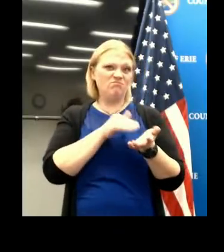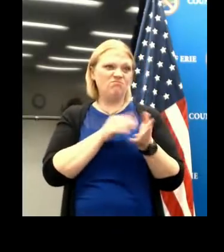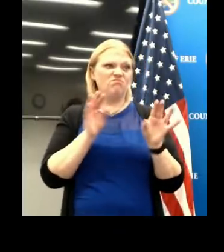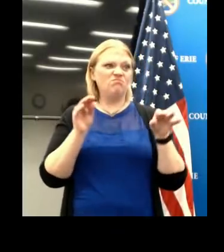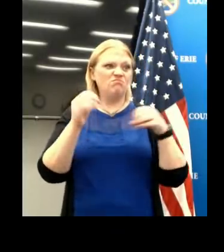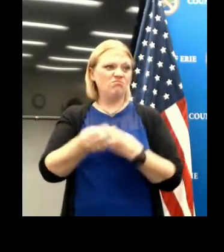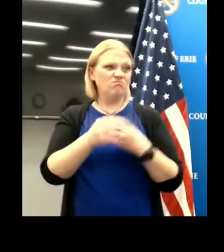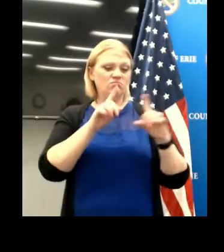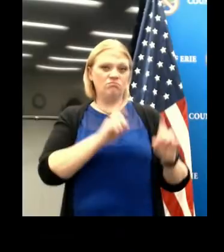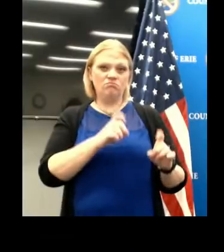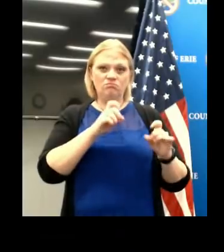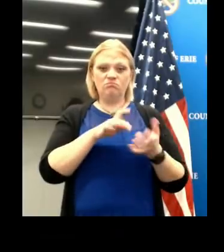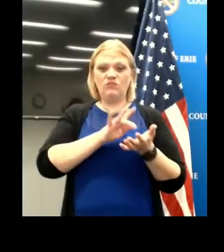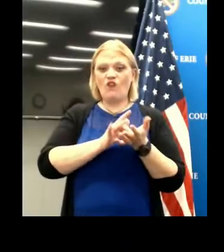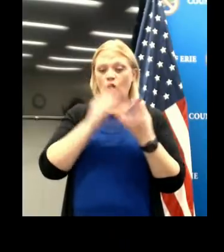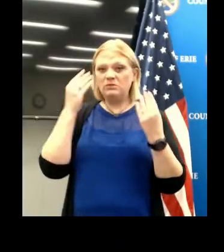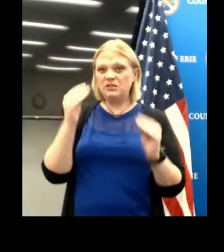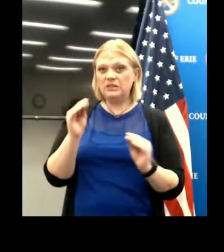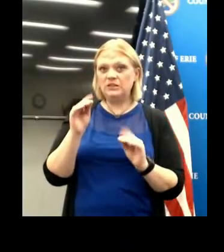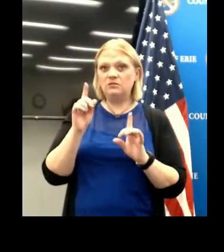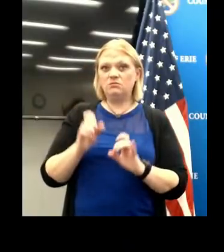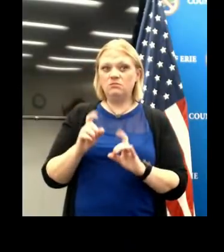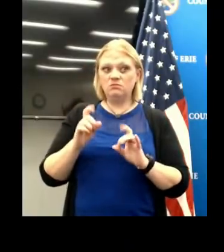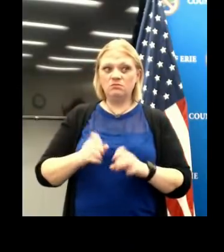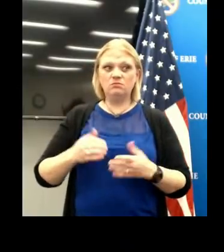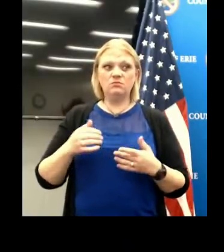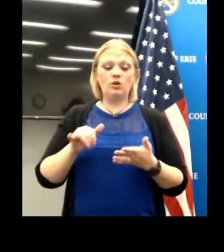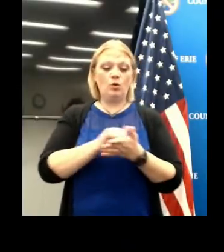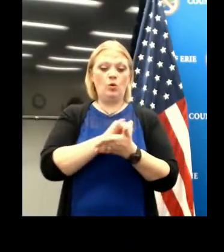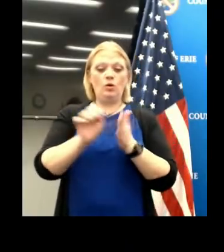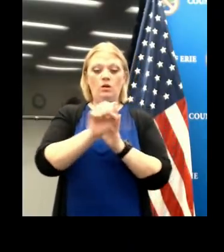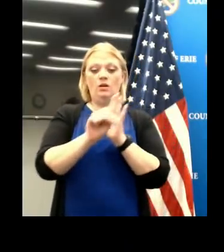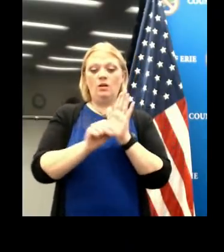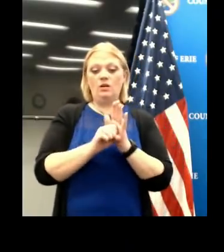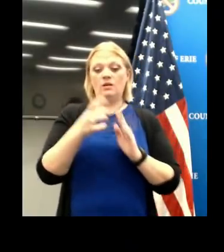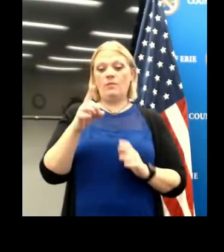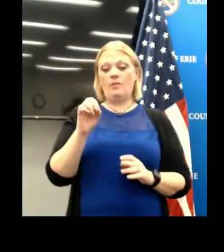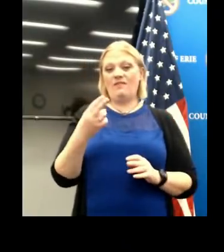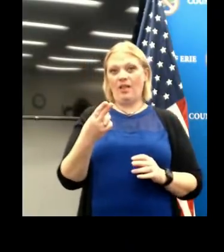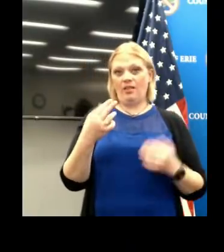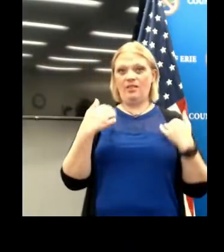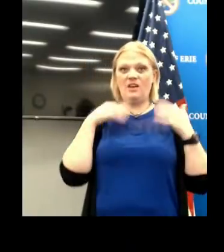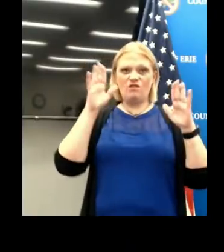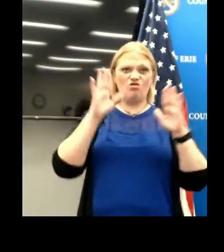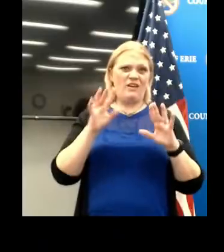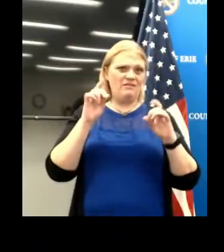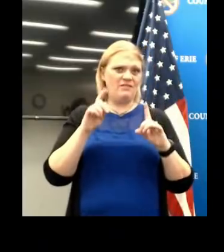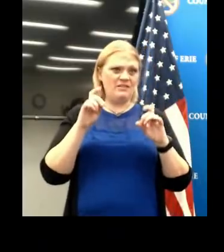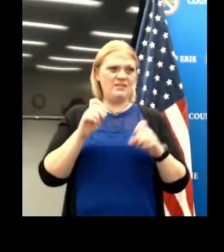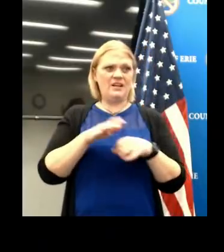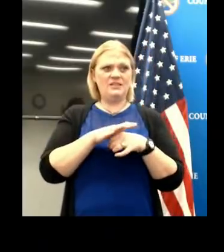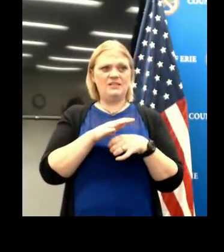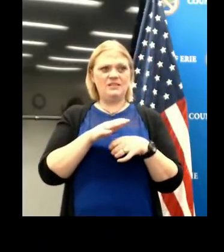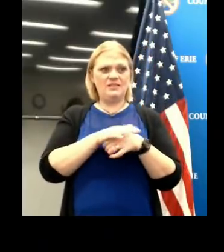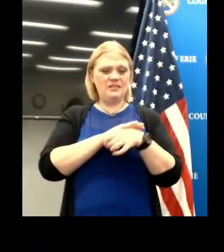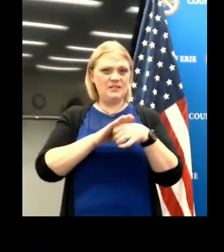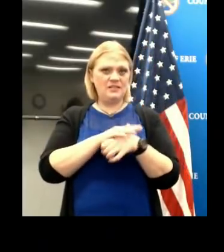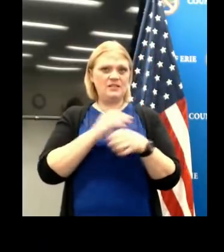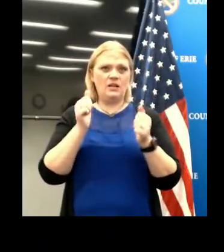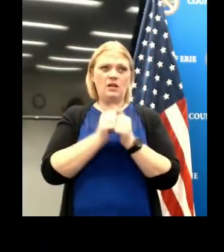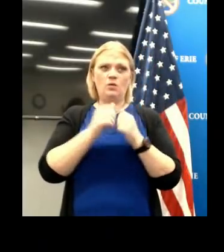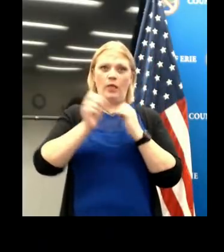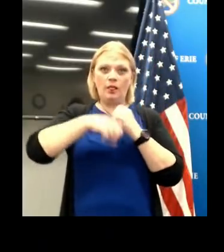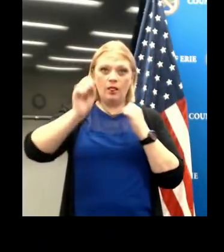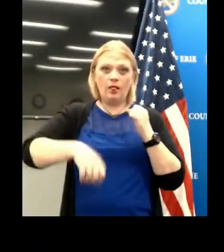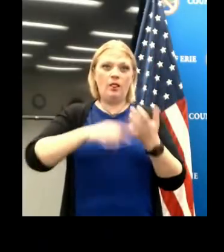are testing, pharmacies are testing. The New York State Health Department has a great testing site with long hours and hours on the